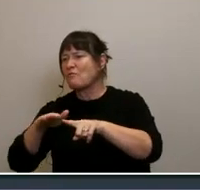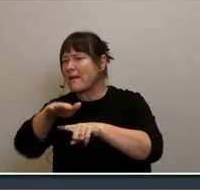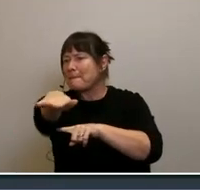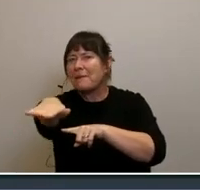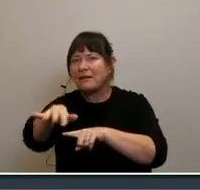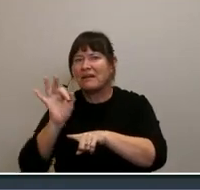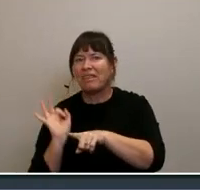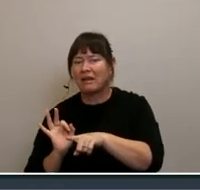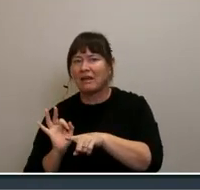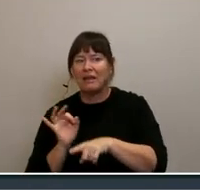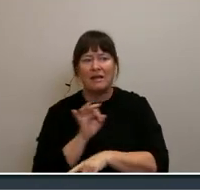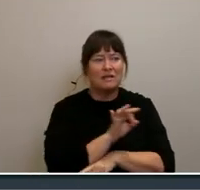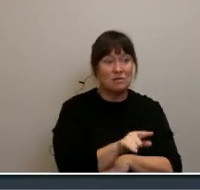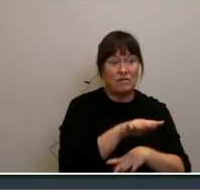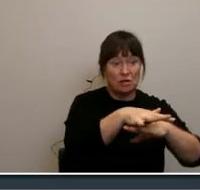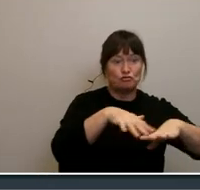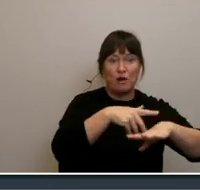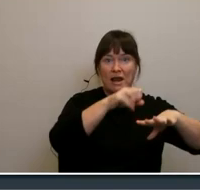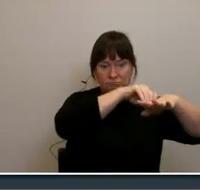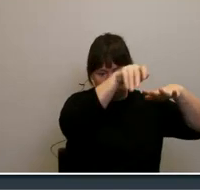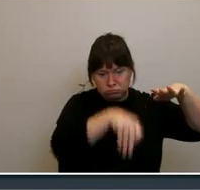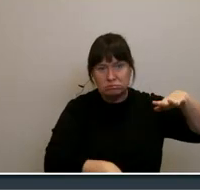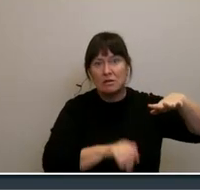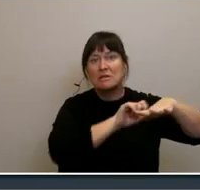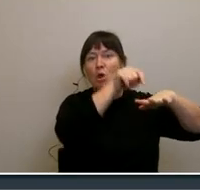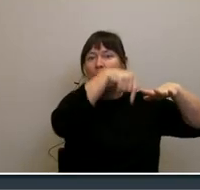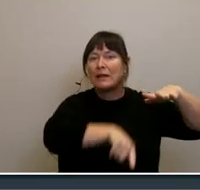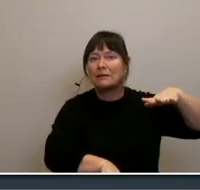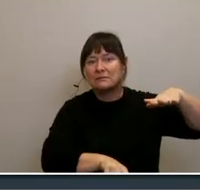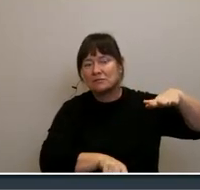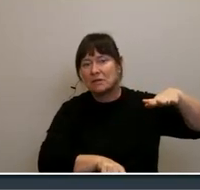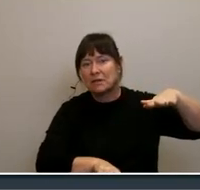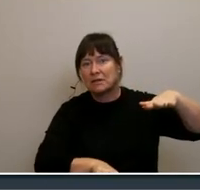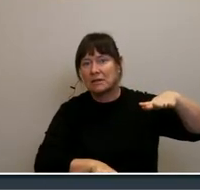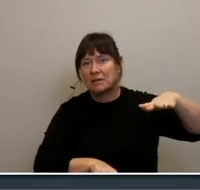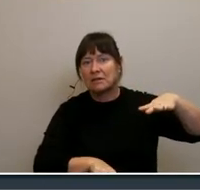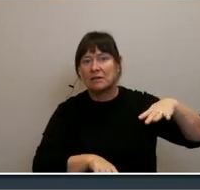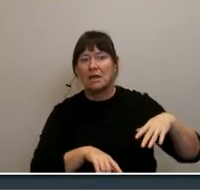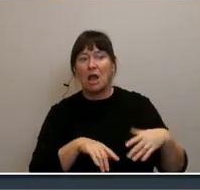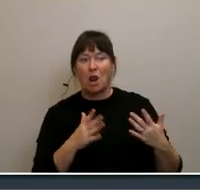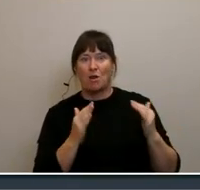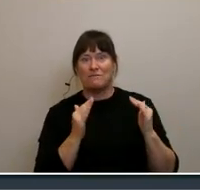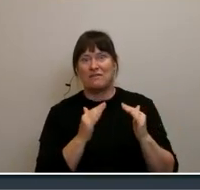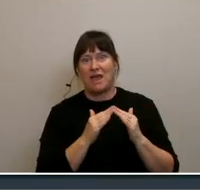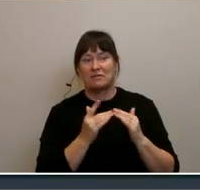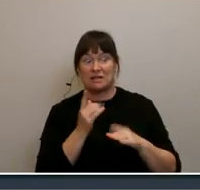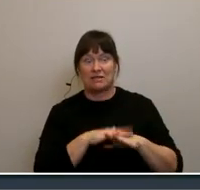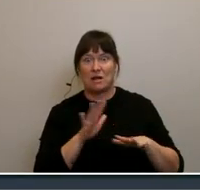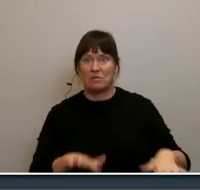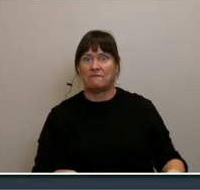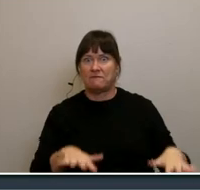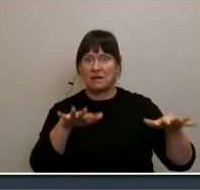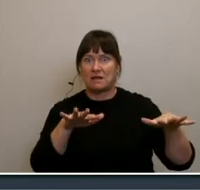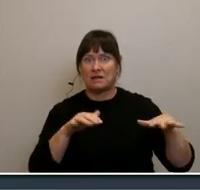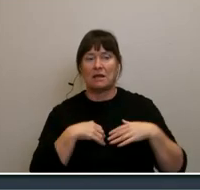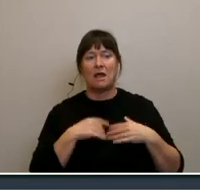entry point, and as a consequence, a lot of the houses, those who dared to venture out with their vehicles at the time, would